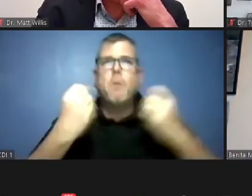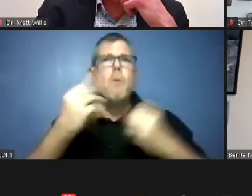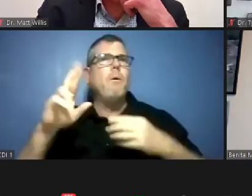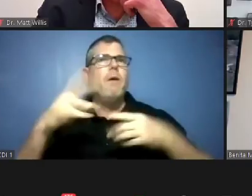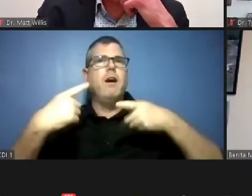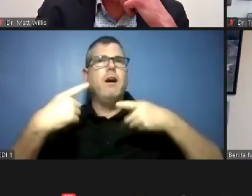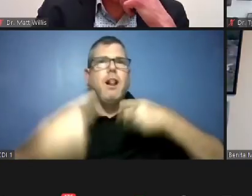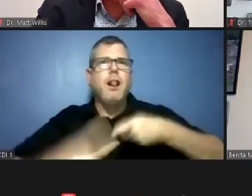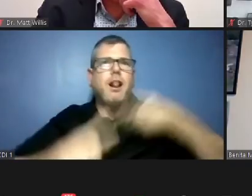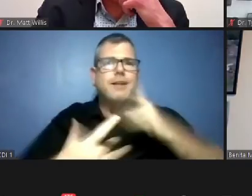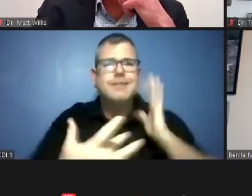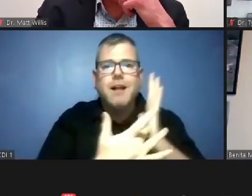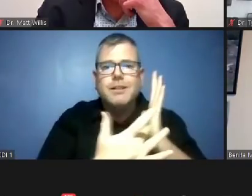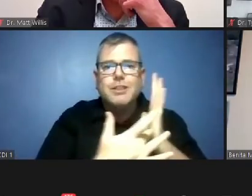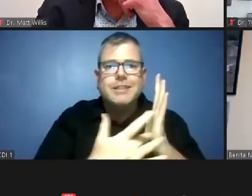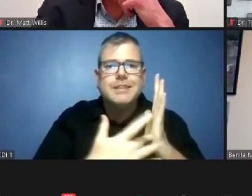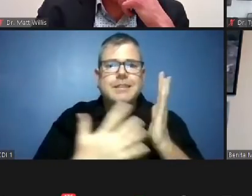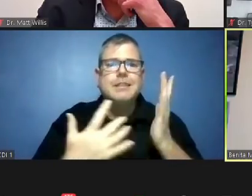may have.